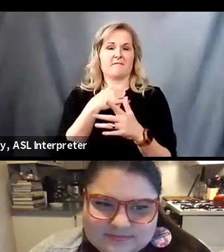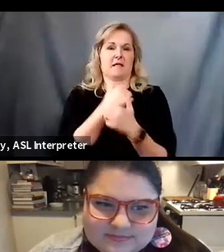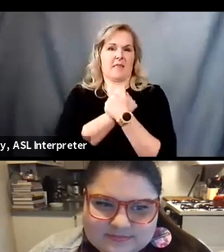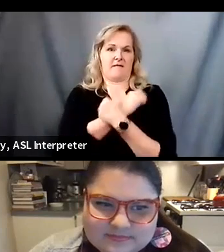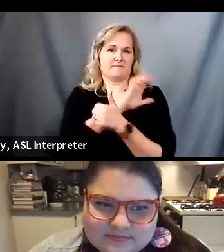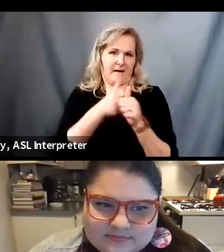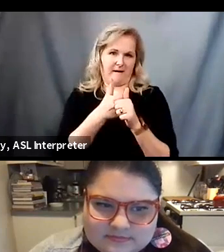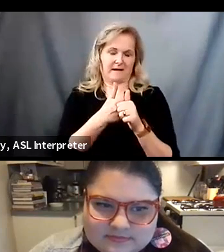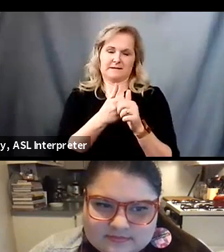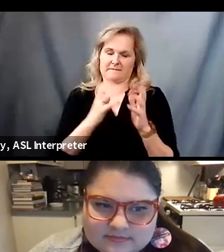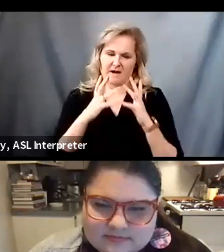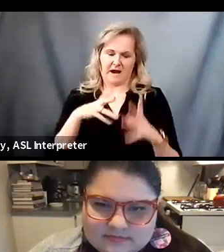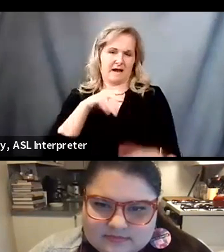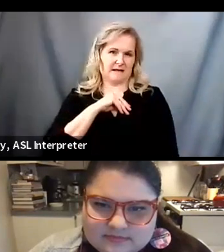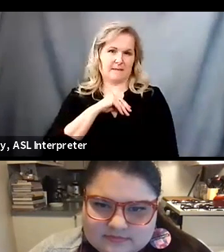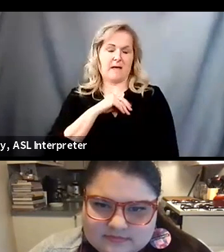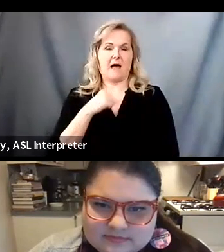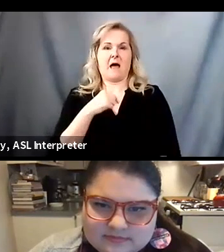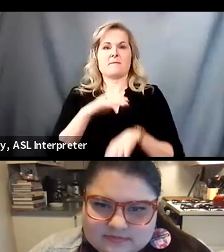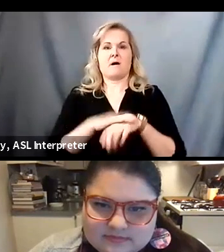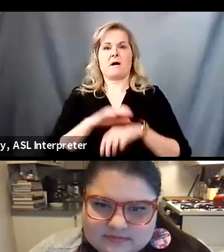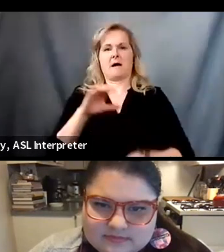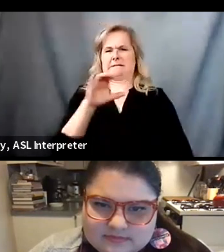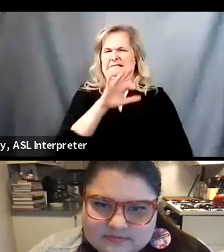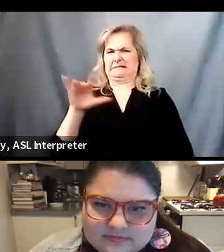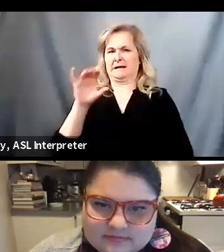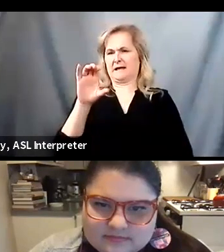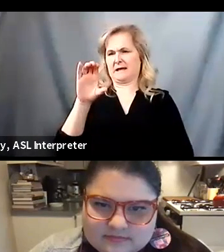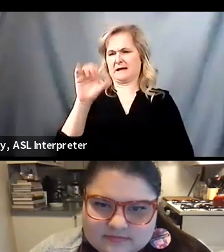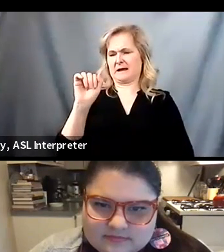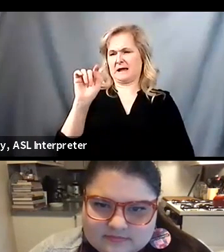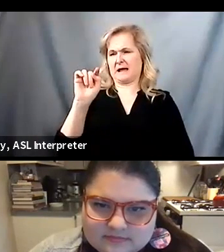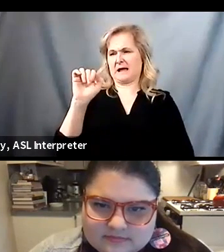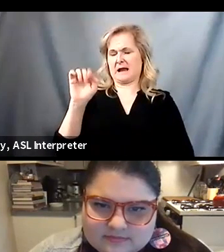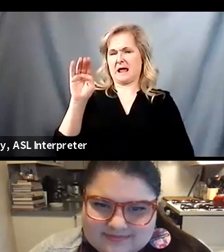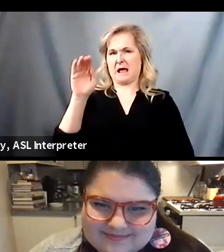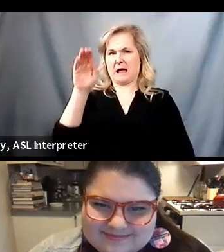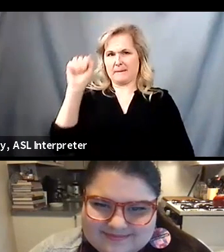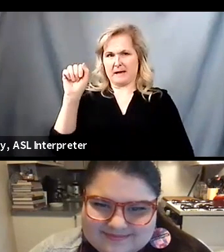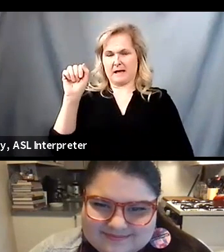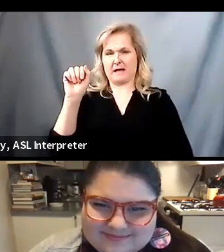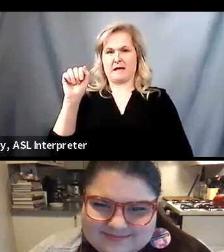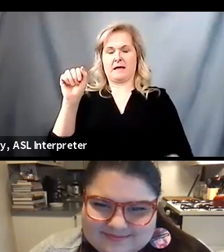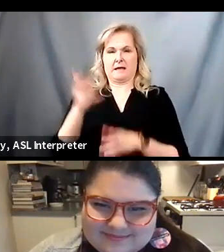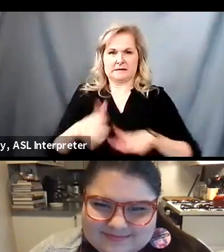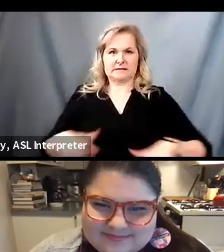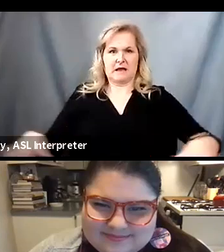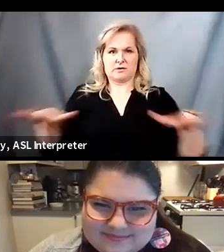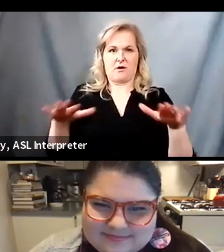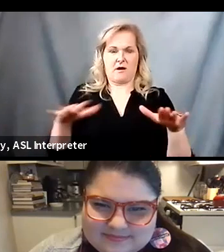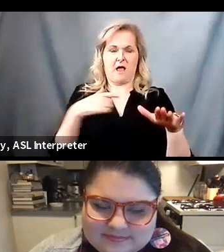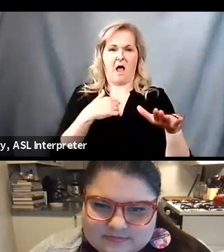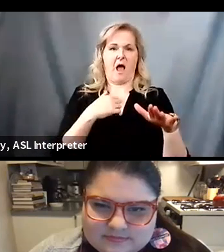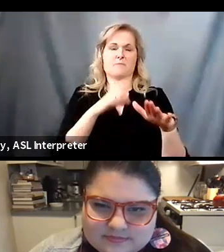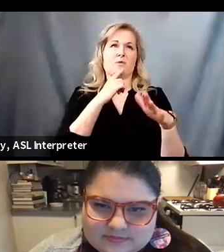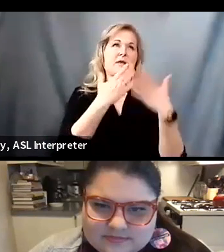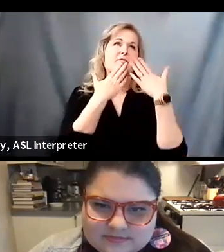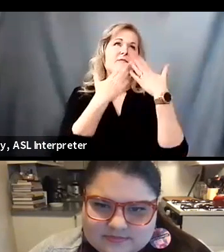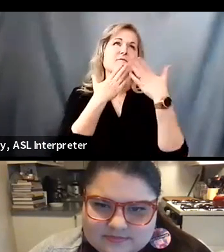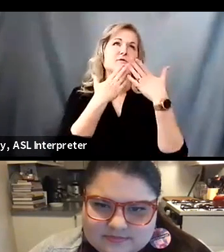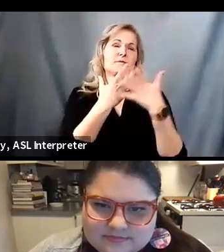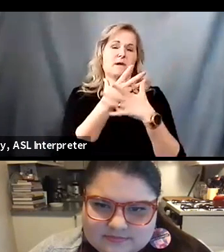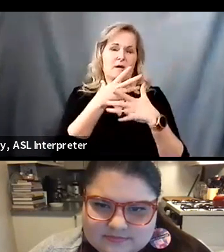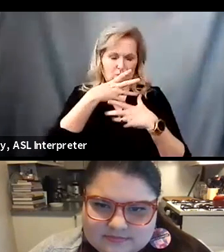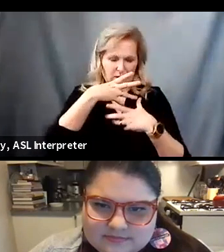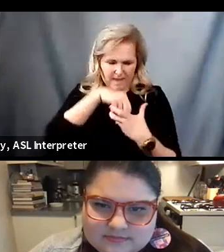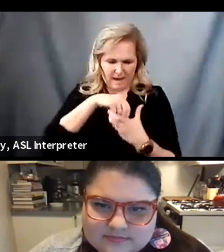I said before, I'm on Catawba territory and forever grateful to be on my lands. I